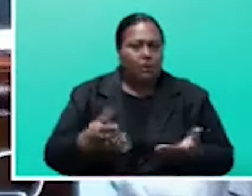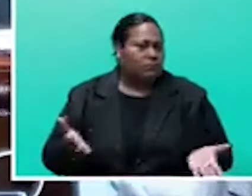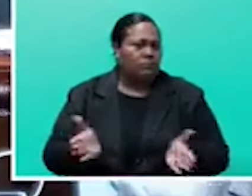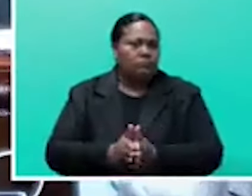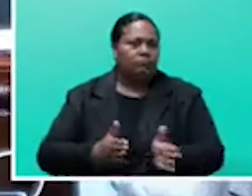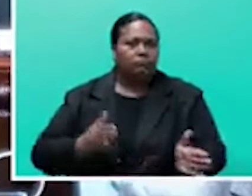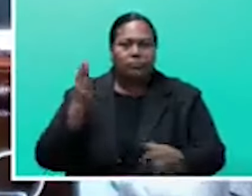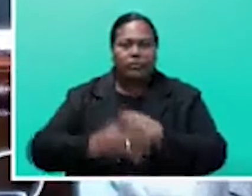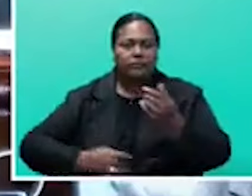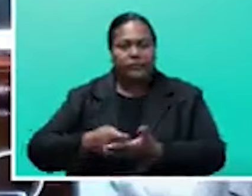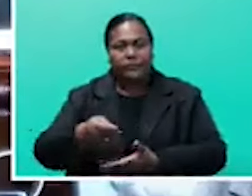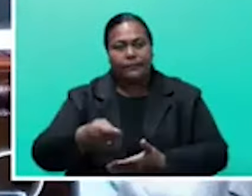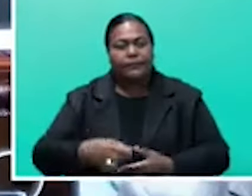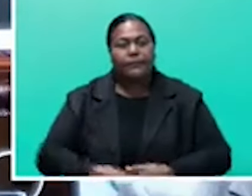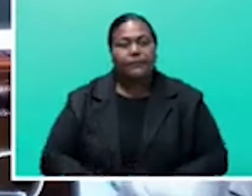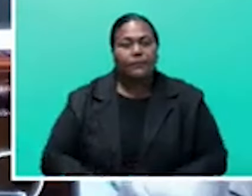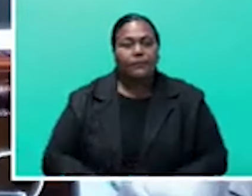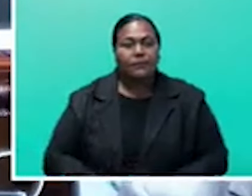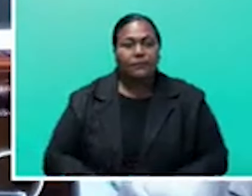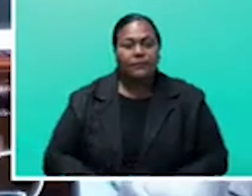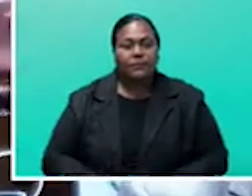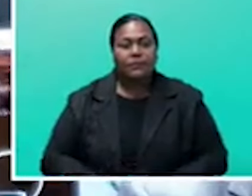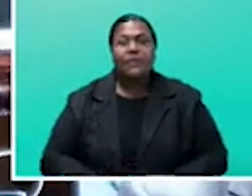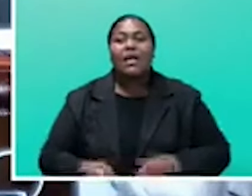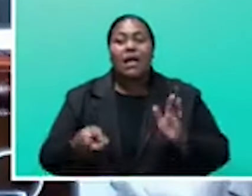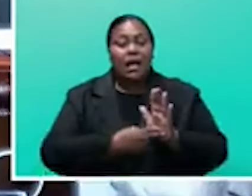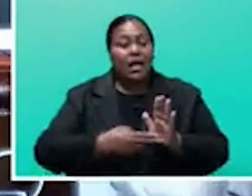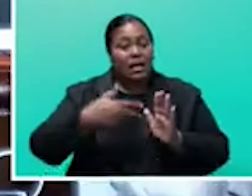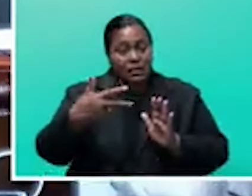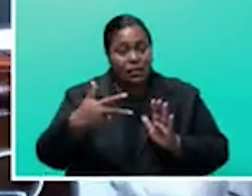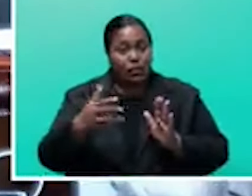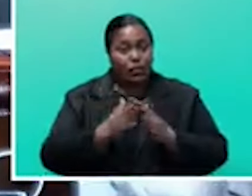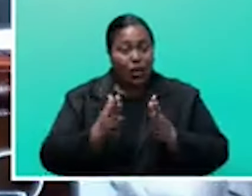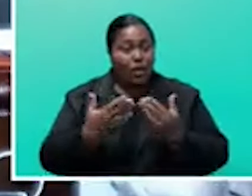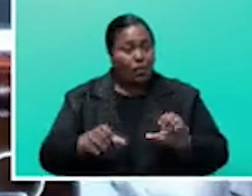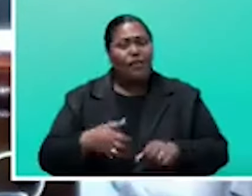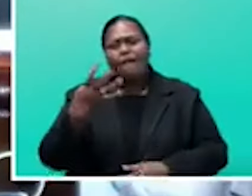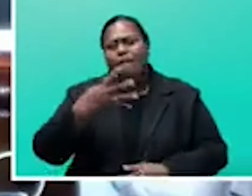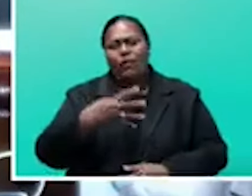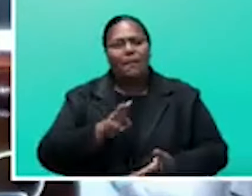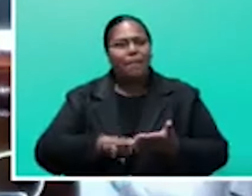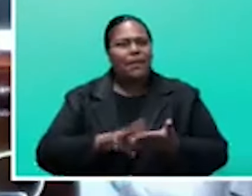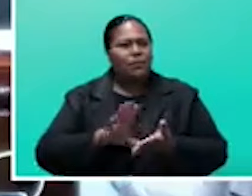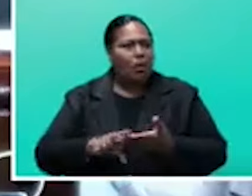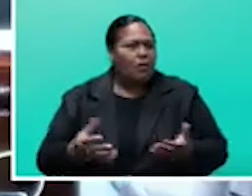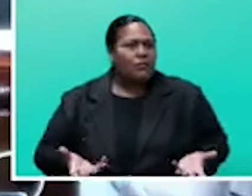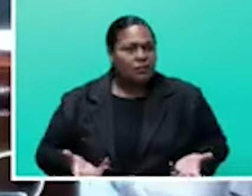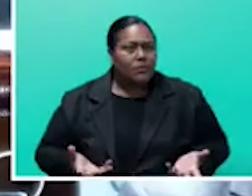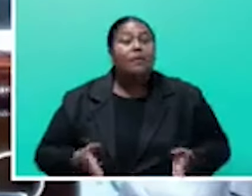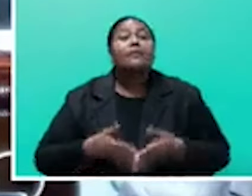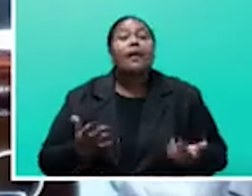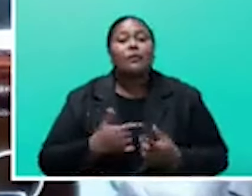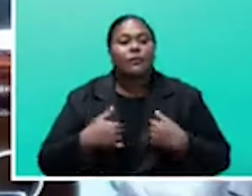owed $33 million. Nasini Town Council, $14 million. Mr. Speaker, say what we are now